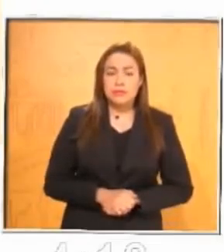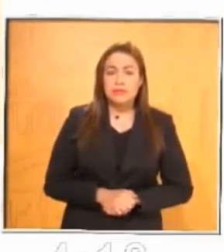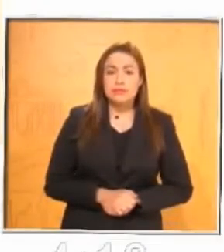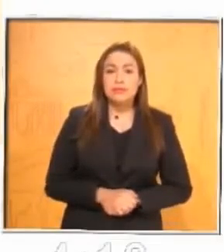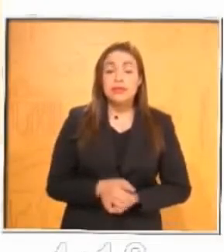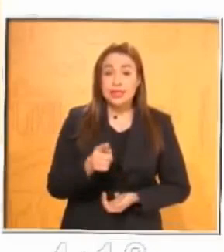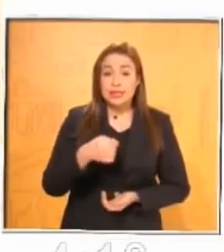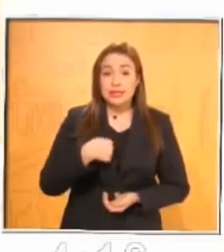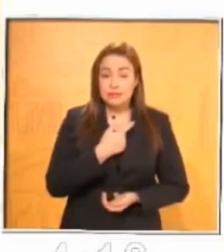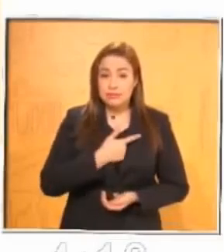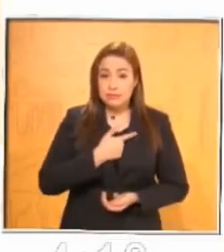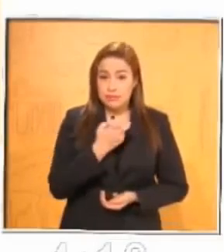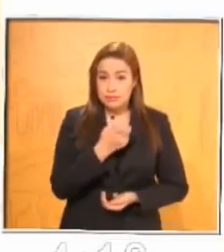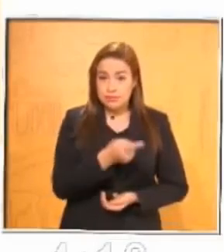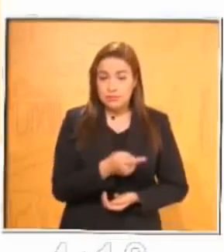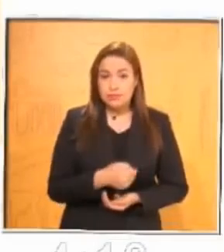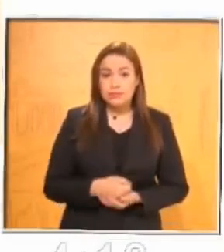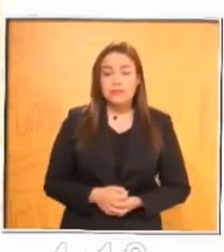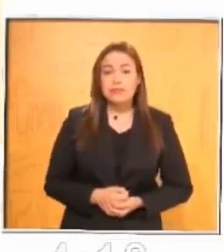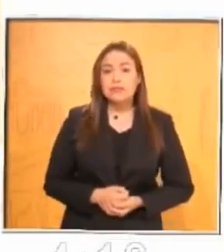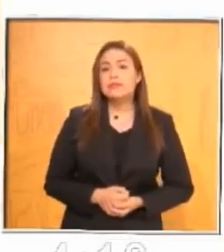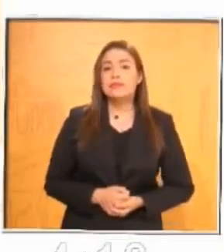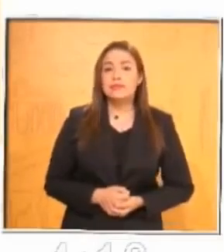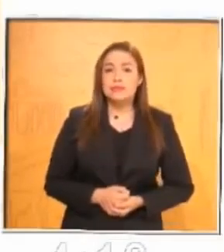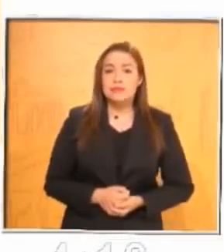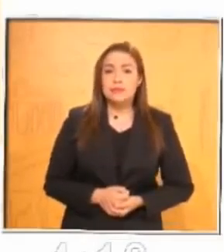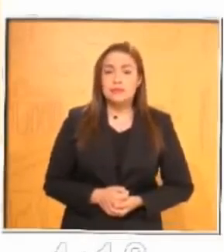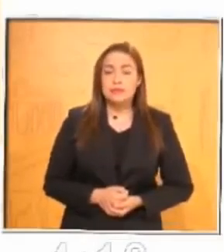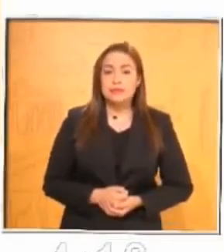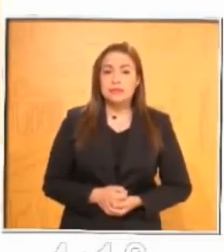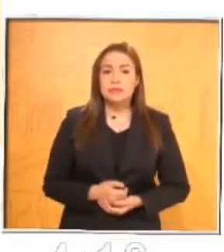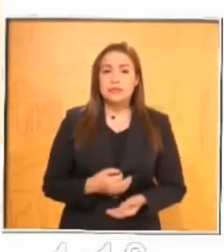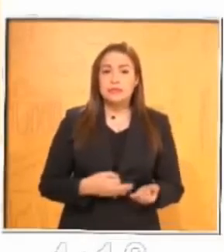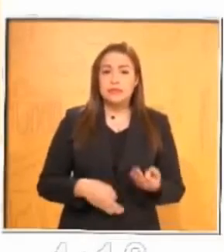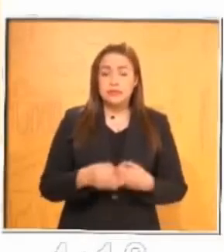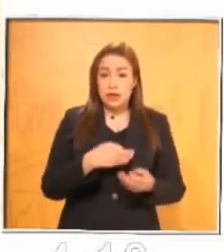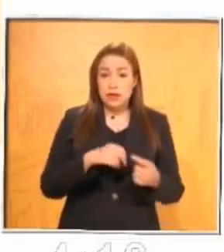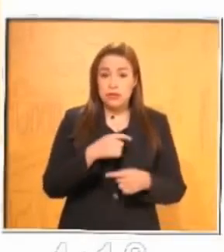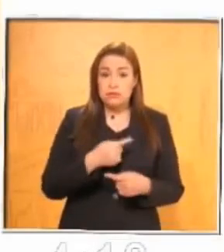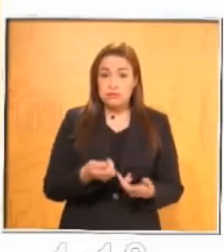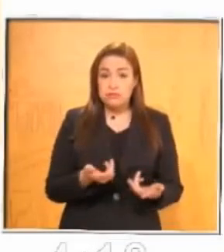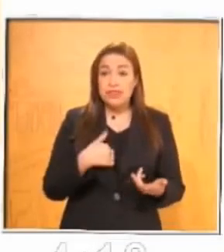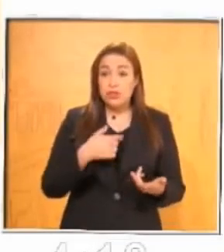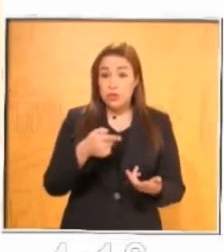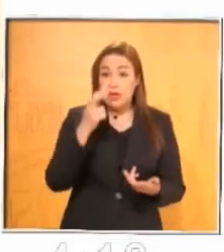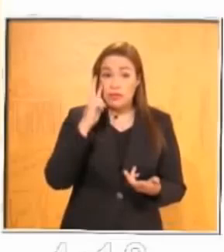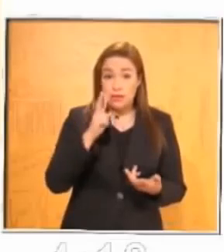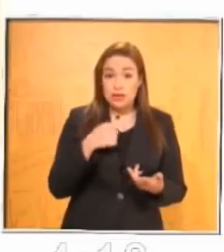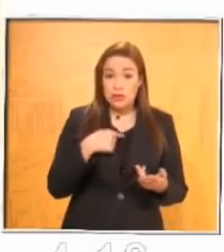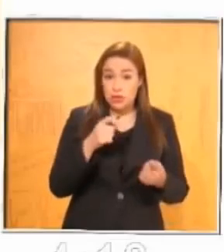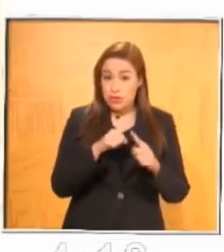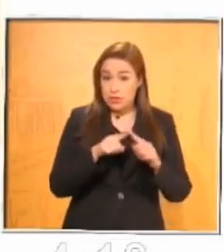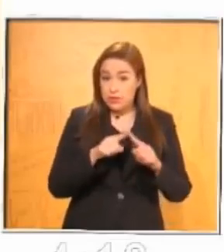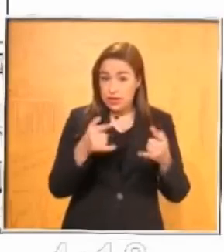read sometimes any kind of topic like this? Any kind of comic like this?